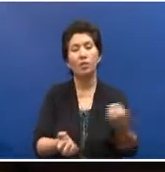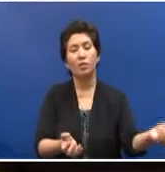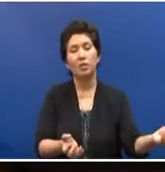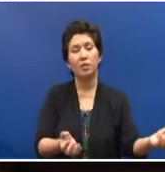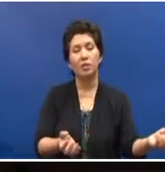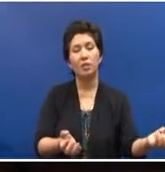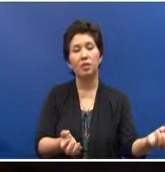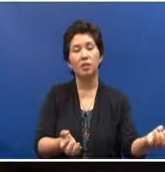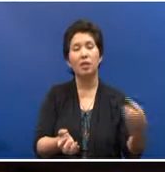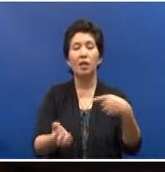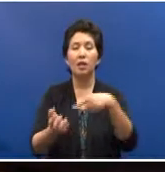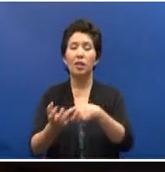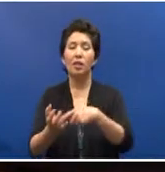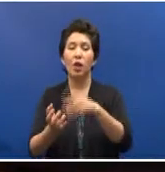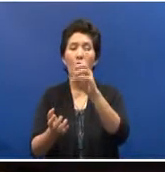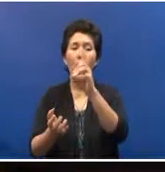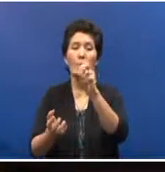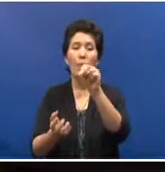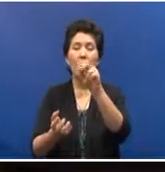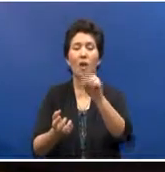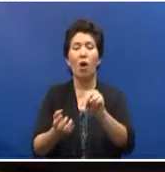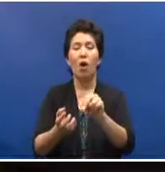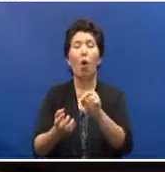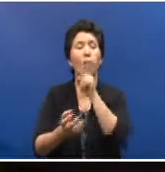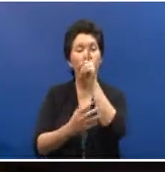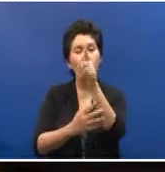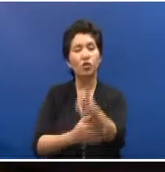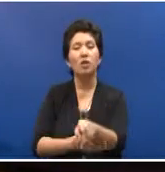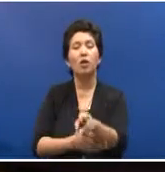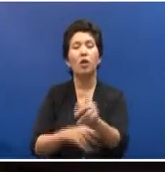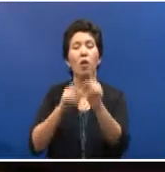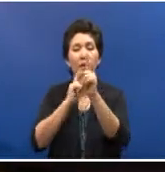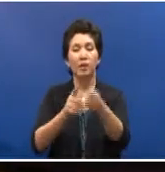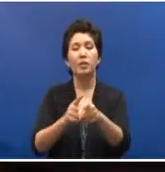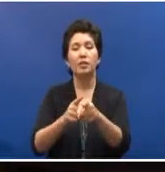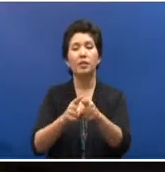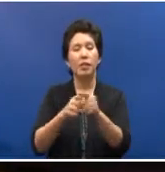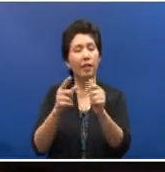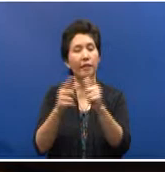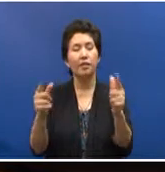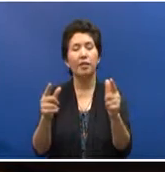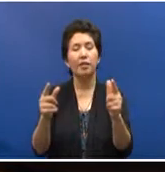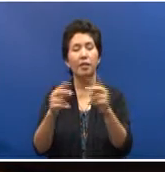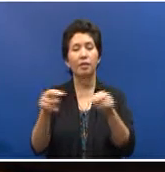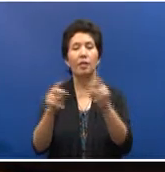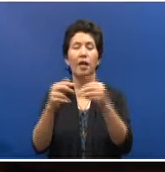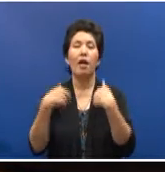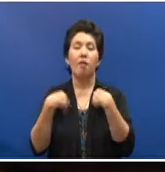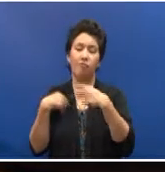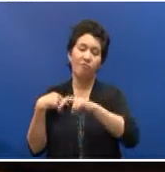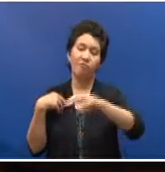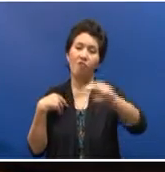beauty. Okay, the nobility of its original owners and great distances that they have